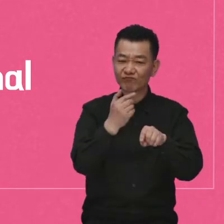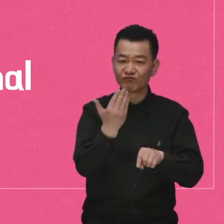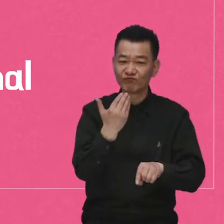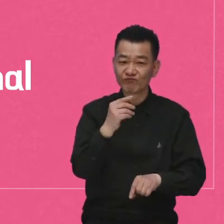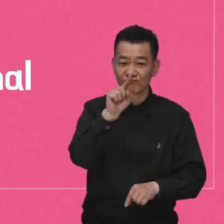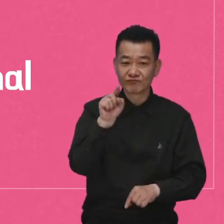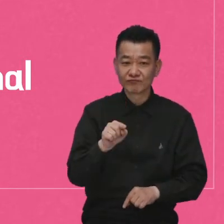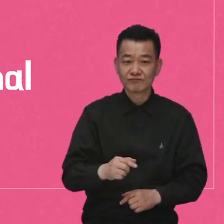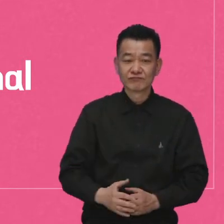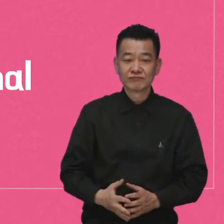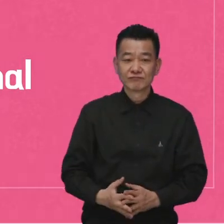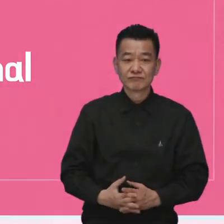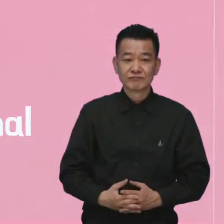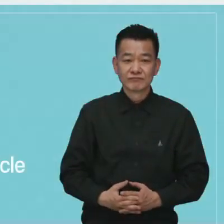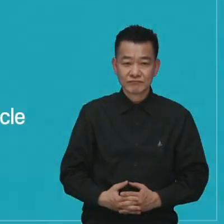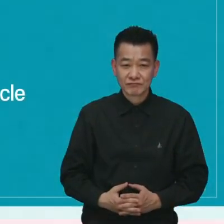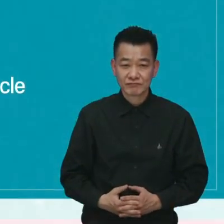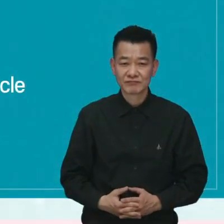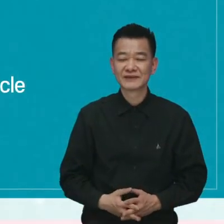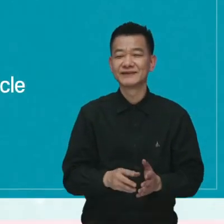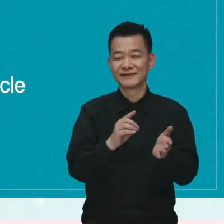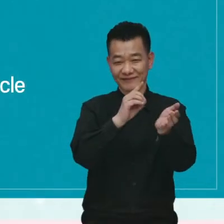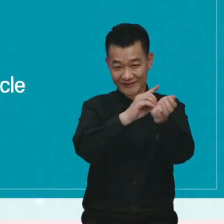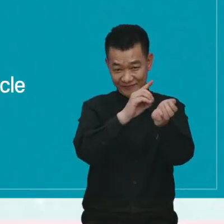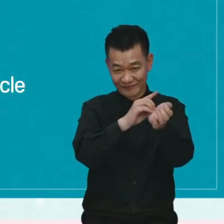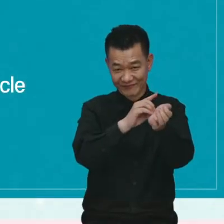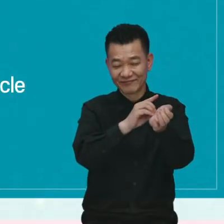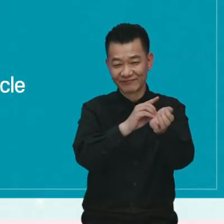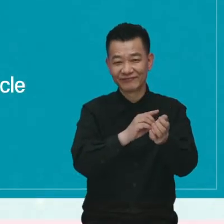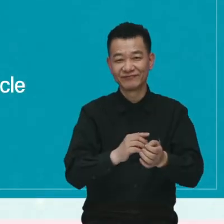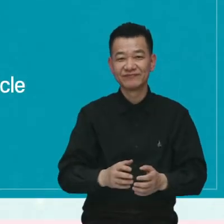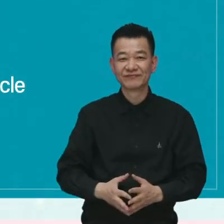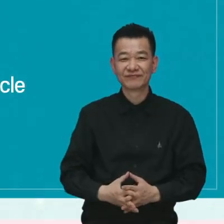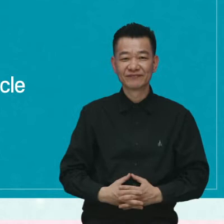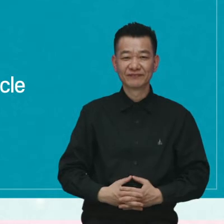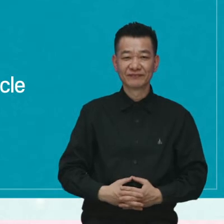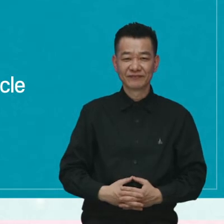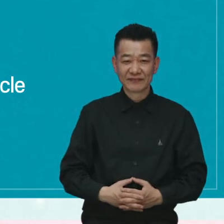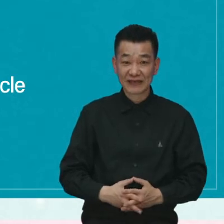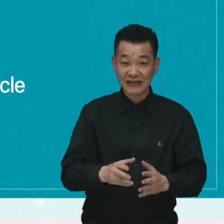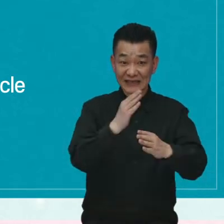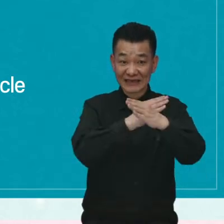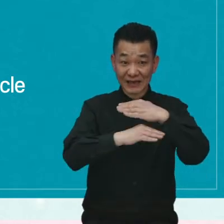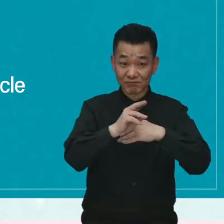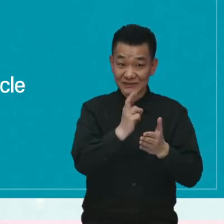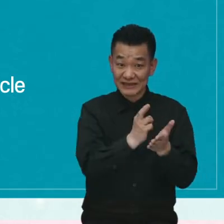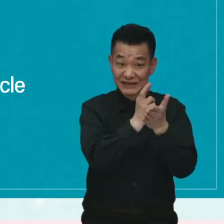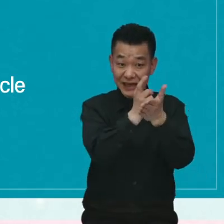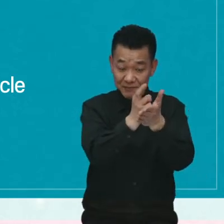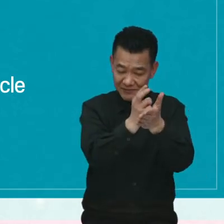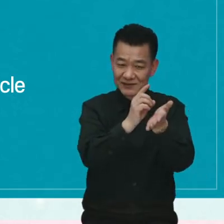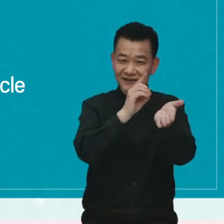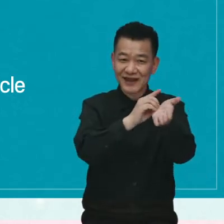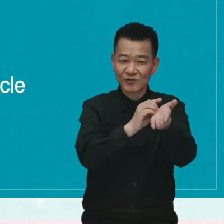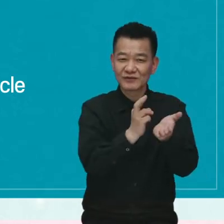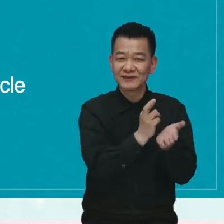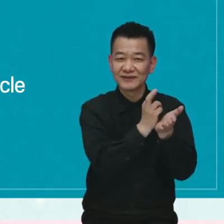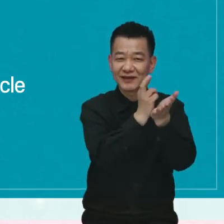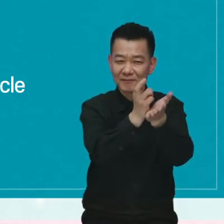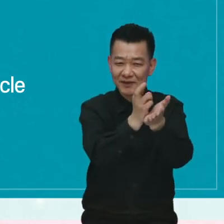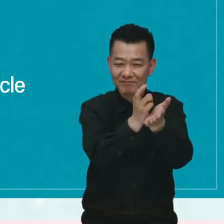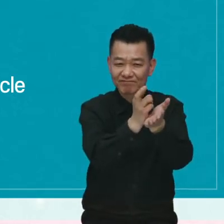What is your answer? The answer is medical. Since the rehabilitation of persons